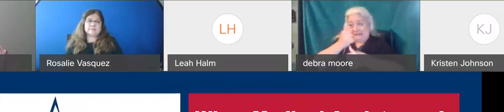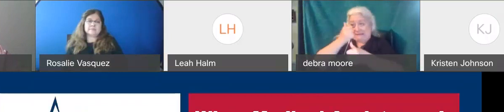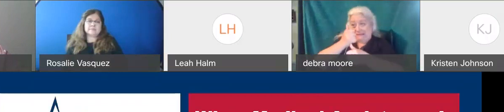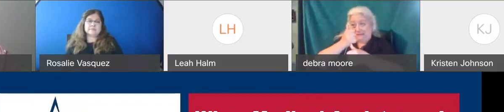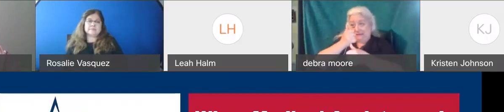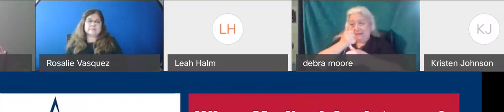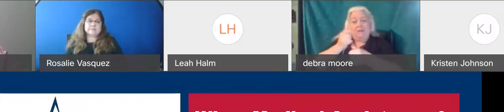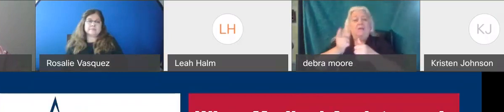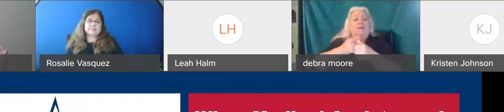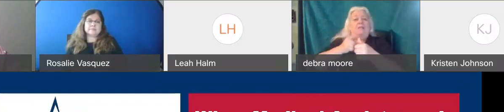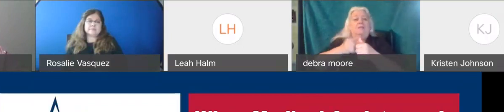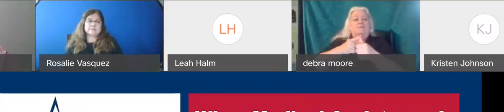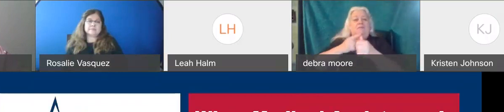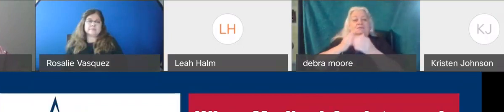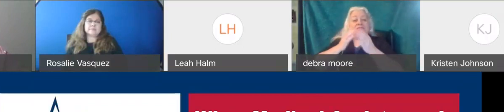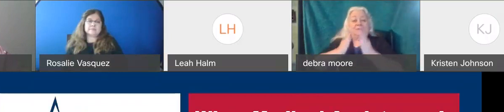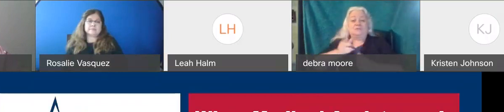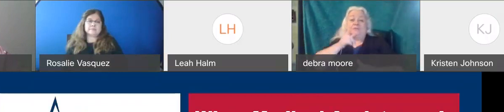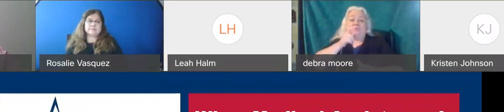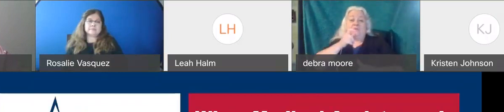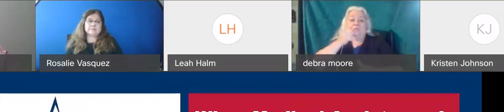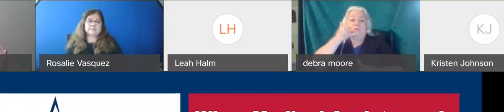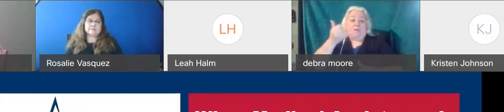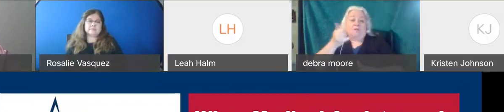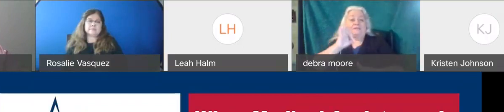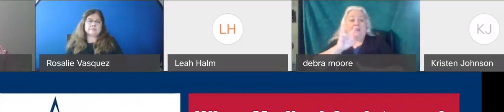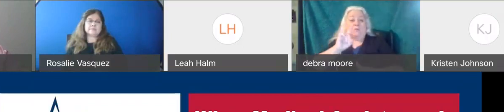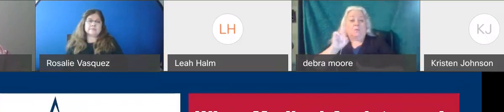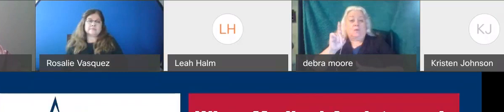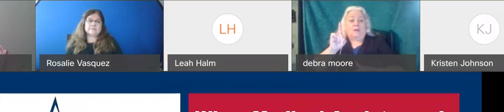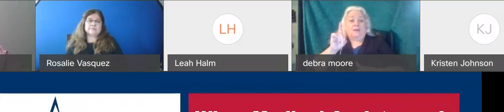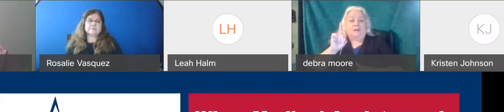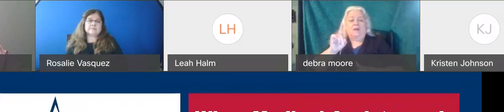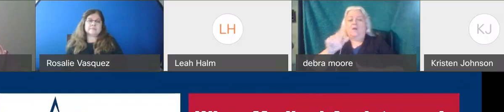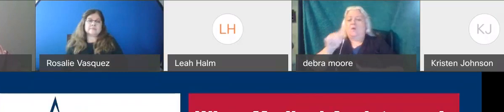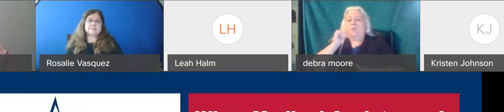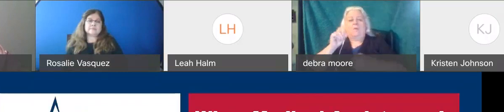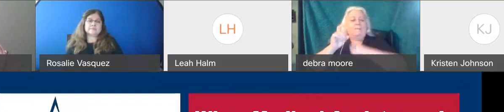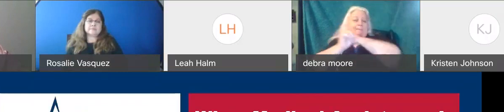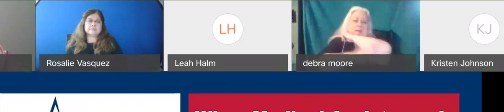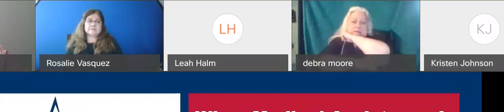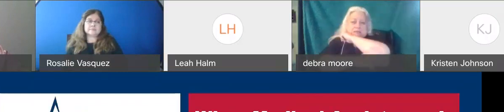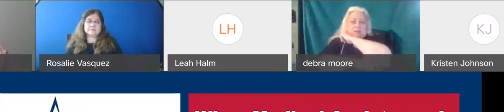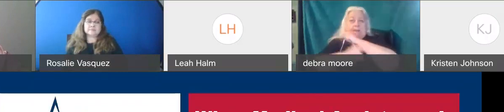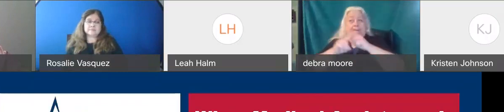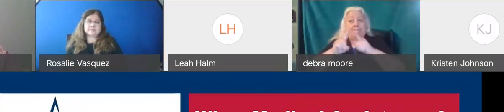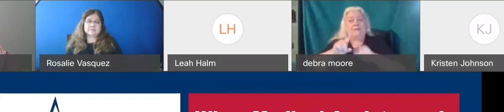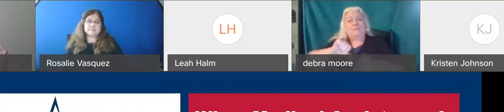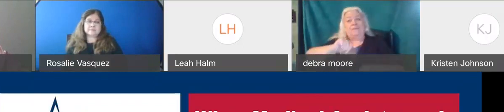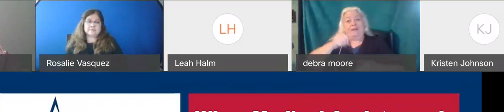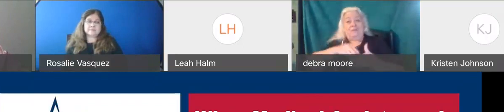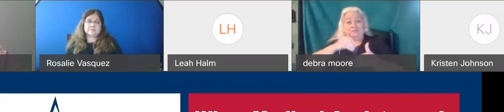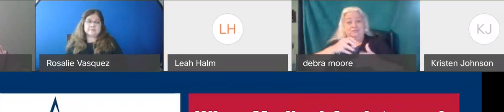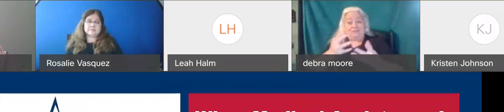first person that calls 911 is actually not going to be charged. The rest, it's really up to